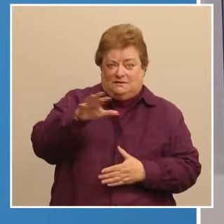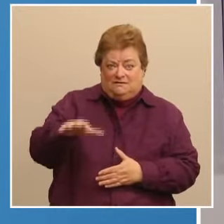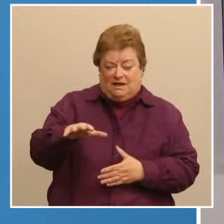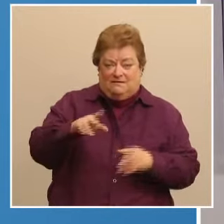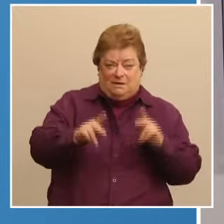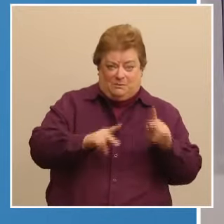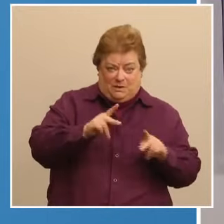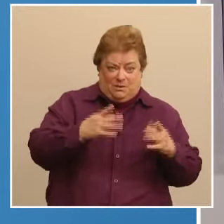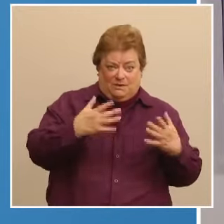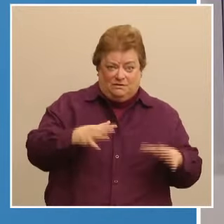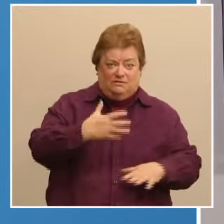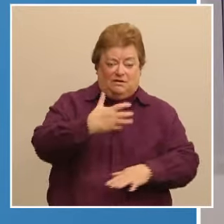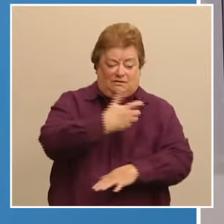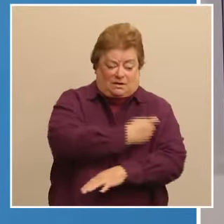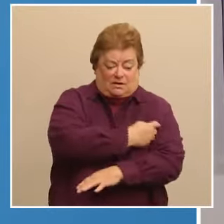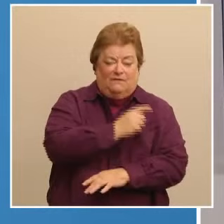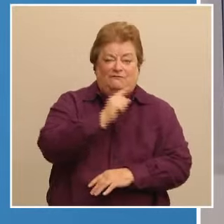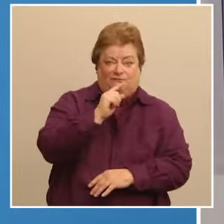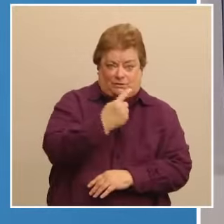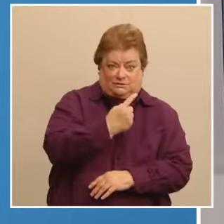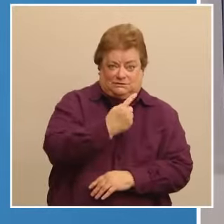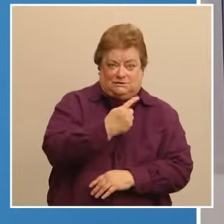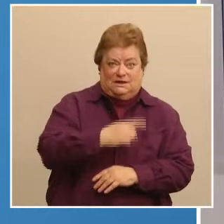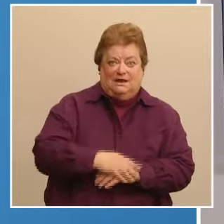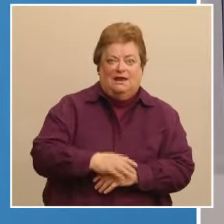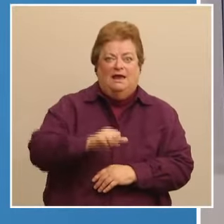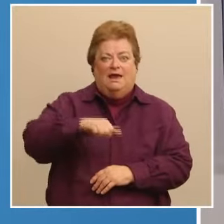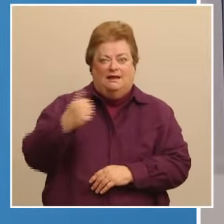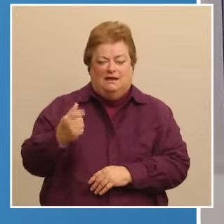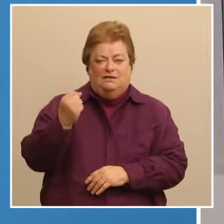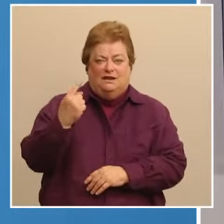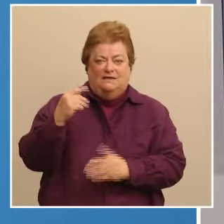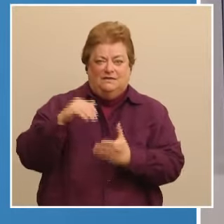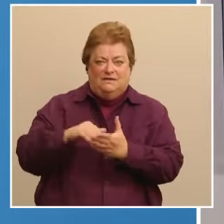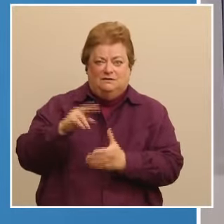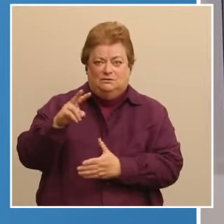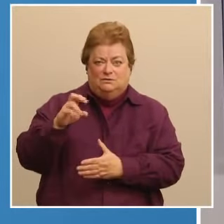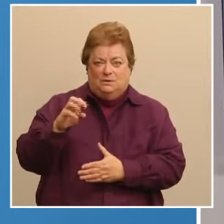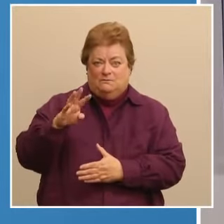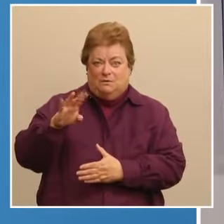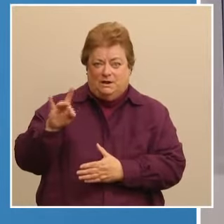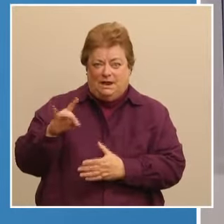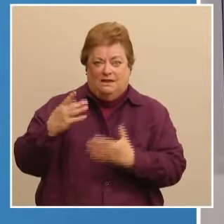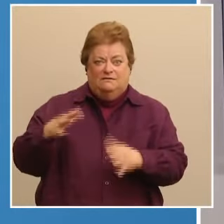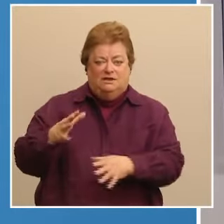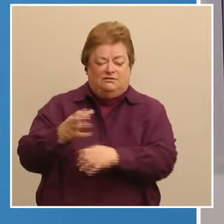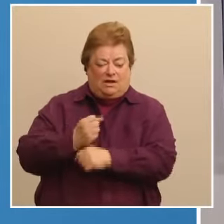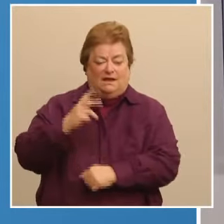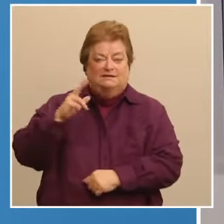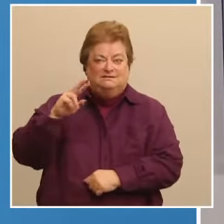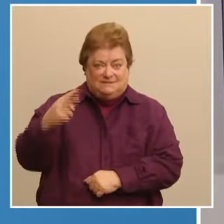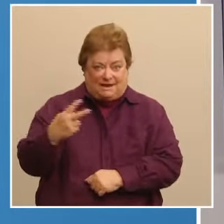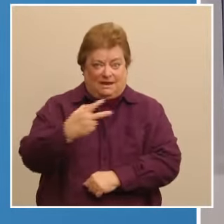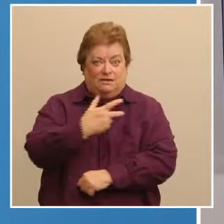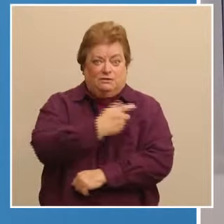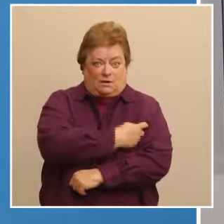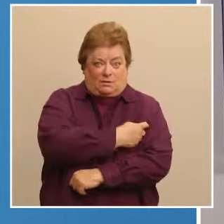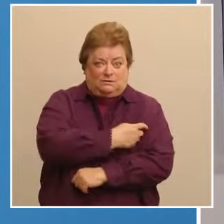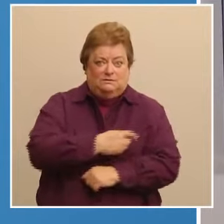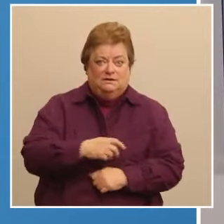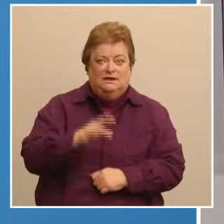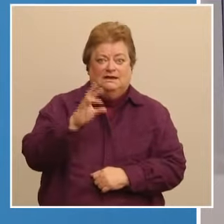27,455 individuals have received the first dose, and another 11,248 received their second.